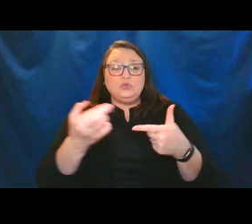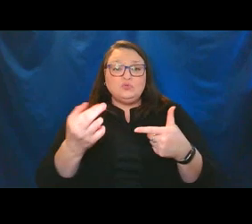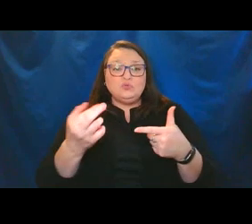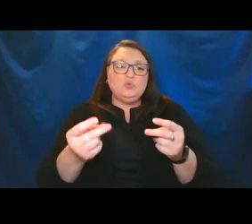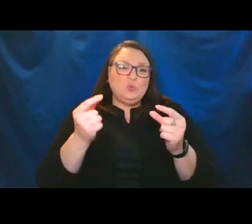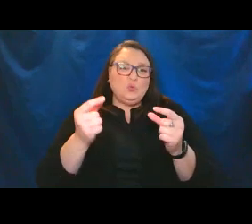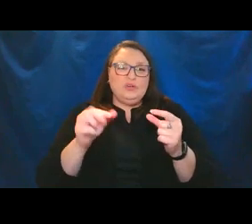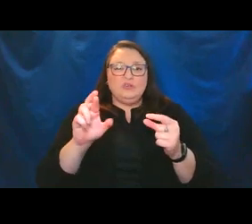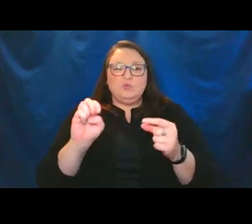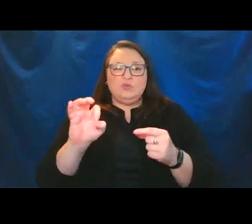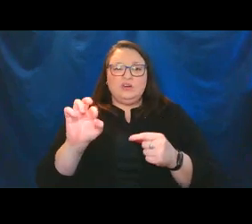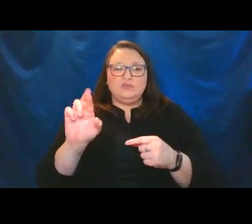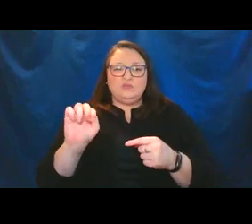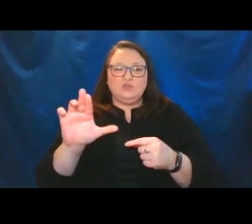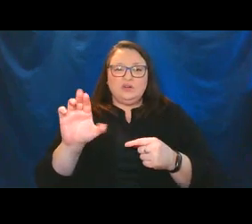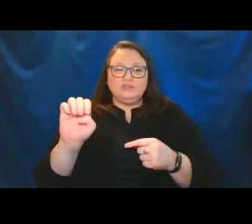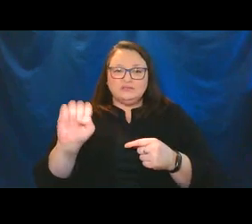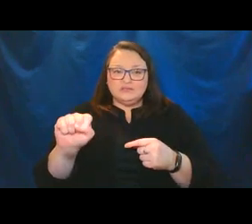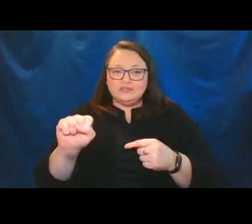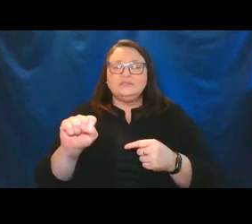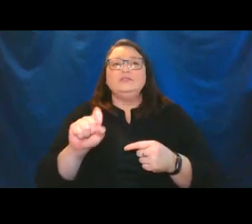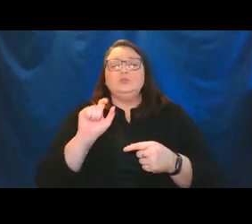around that we're happy to help with.